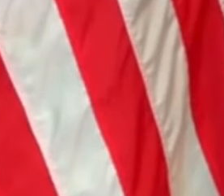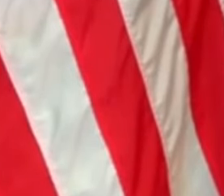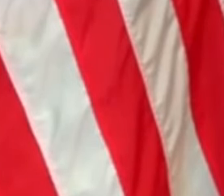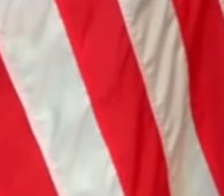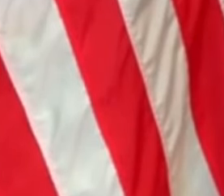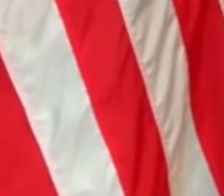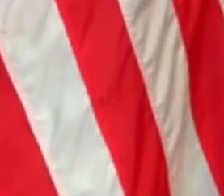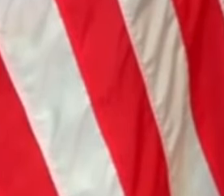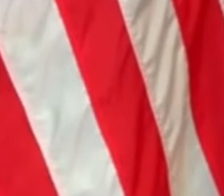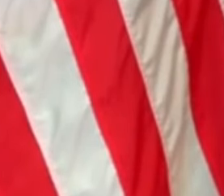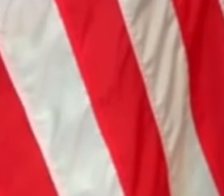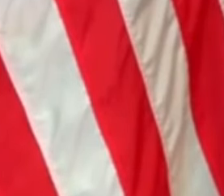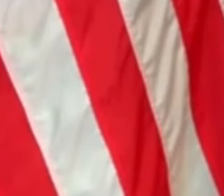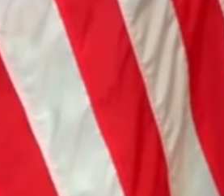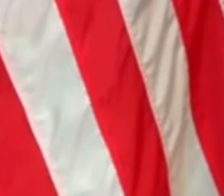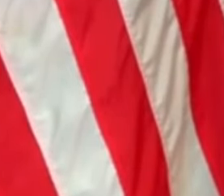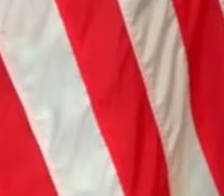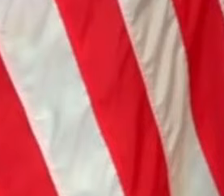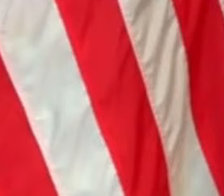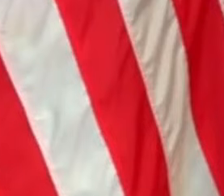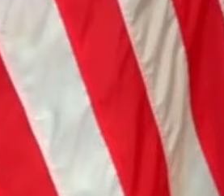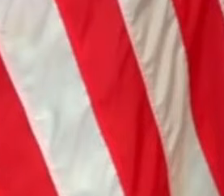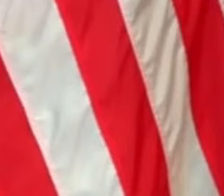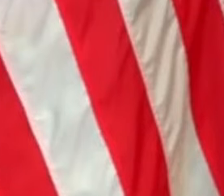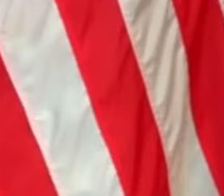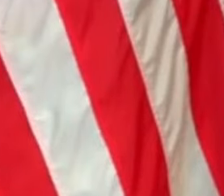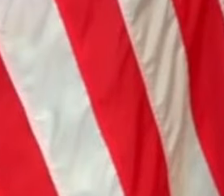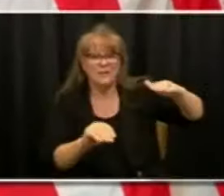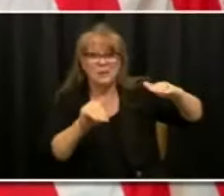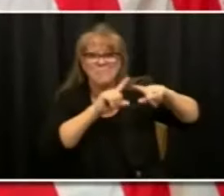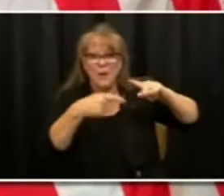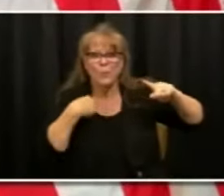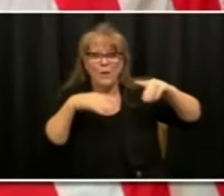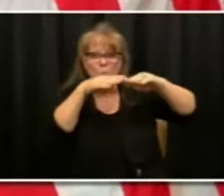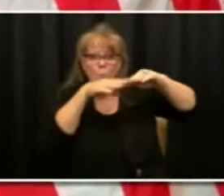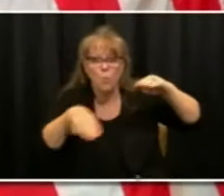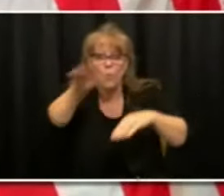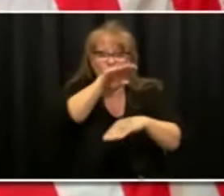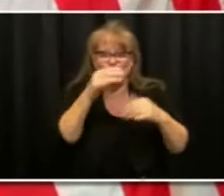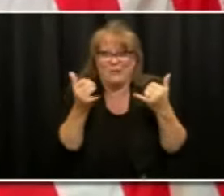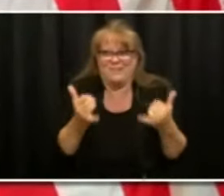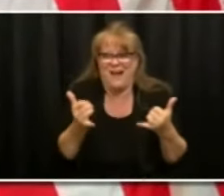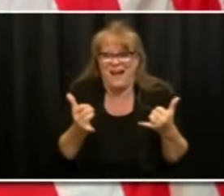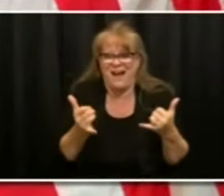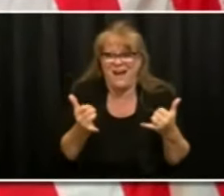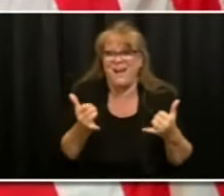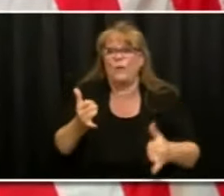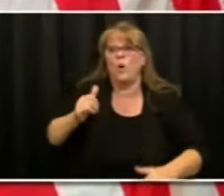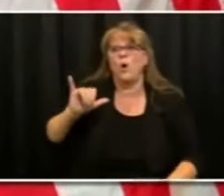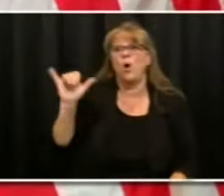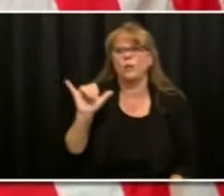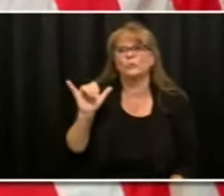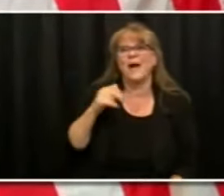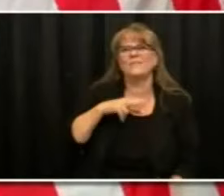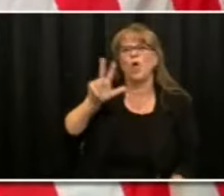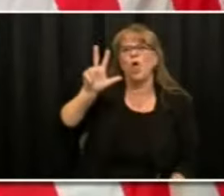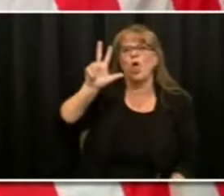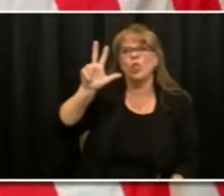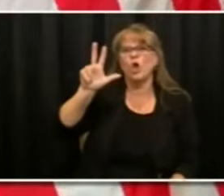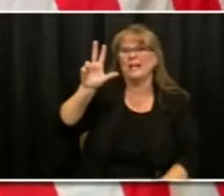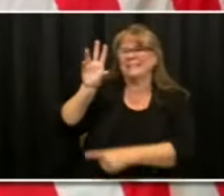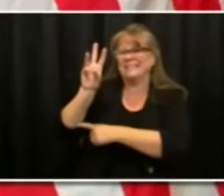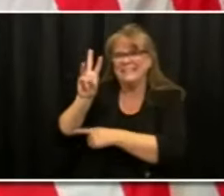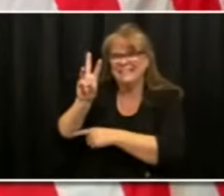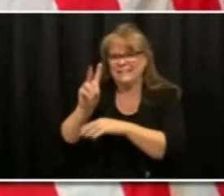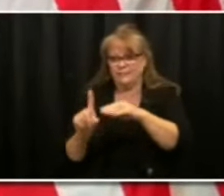to show you have enough testing to identify outbreaks. We also have 36 net new hospitalizations for COVID. We're now